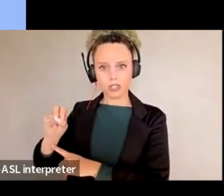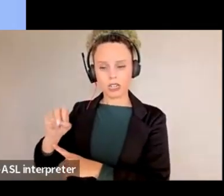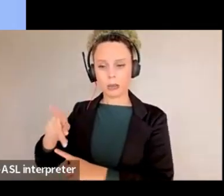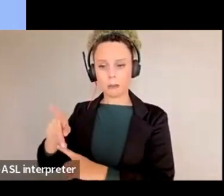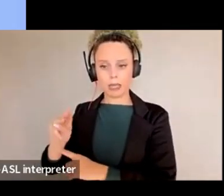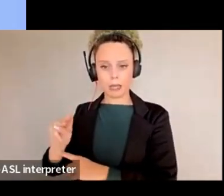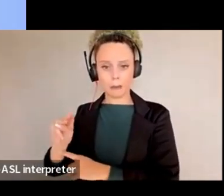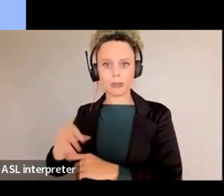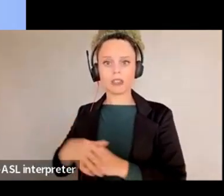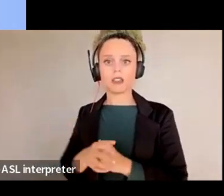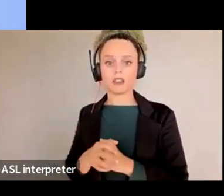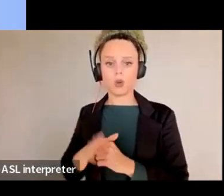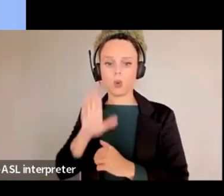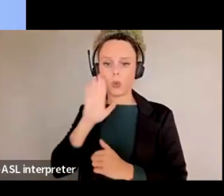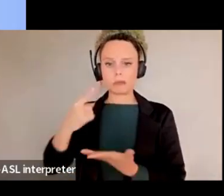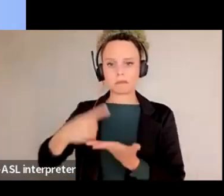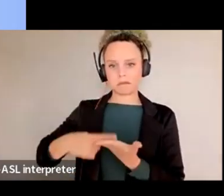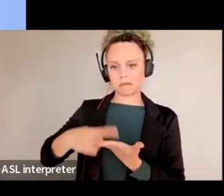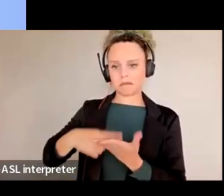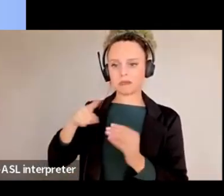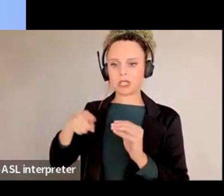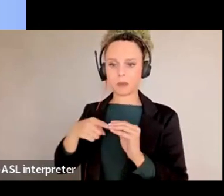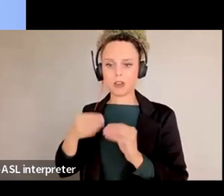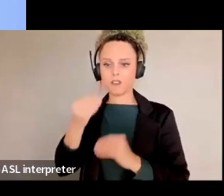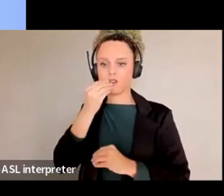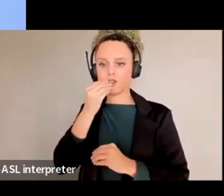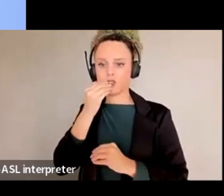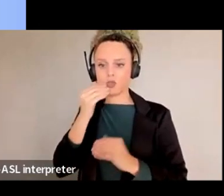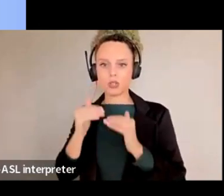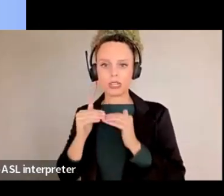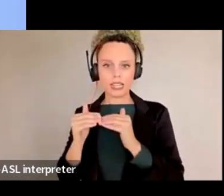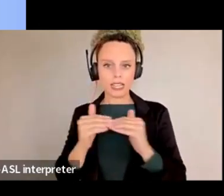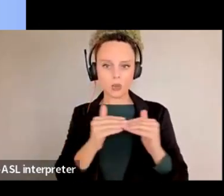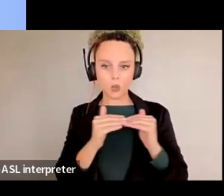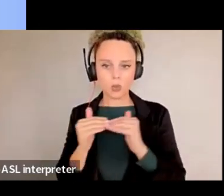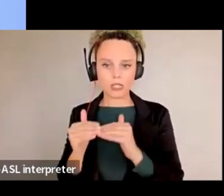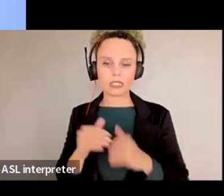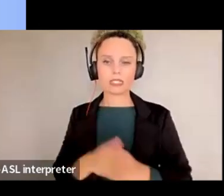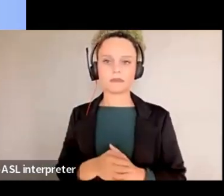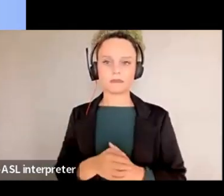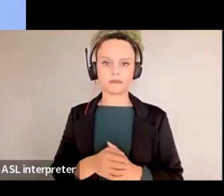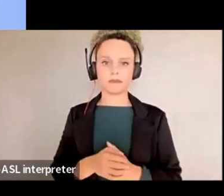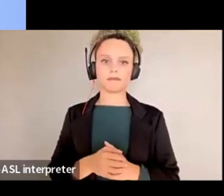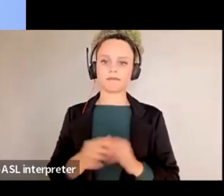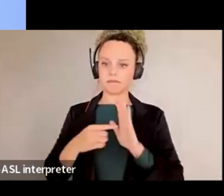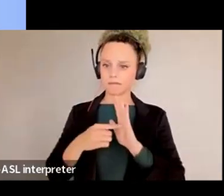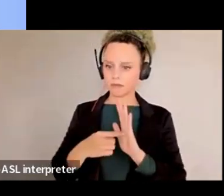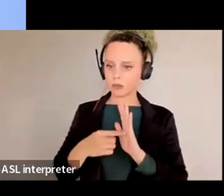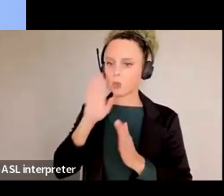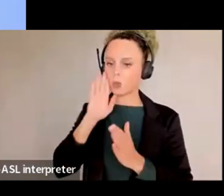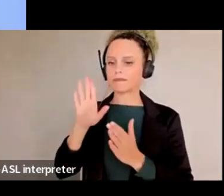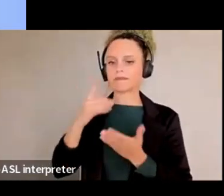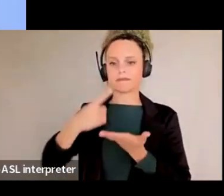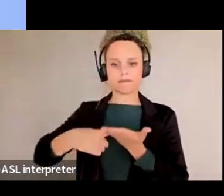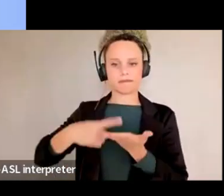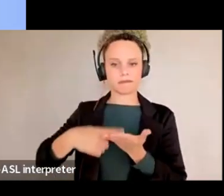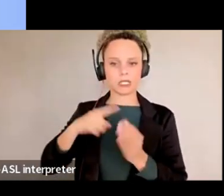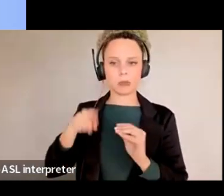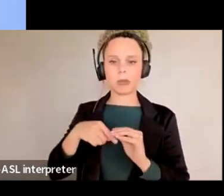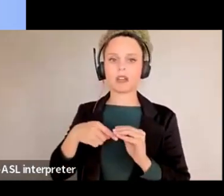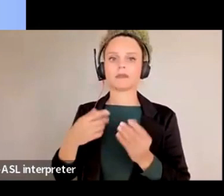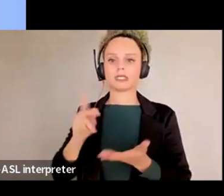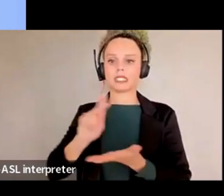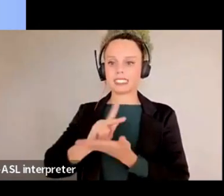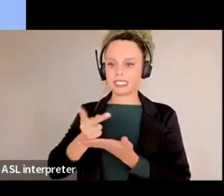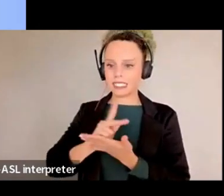EST. And we will be talking about barriers for people with disabilities when it comes to food equity. And that is where we will talk a little bit